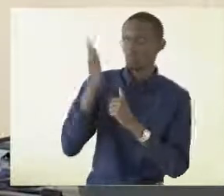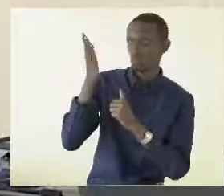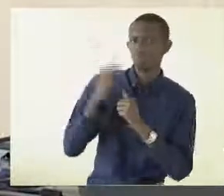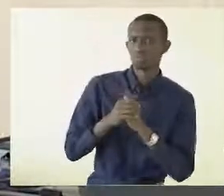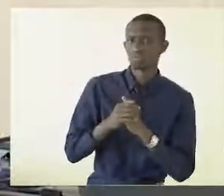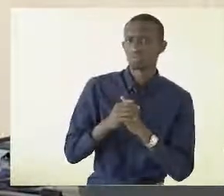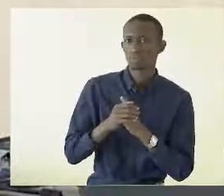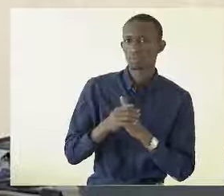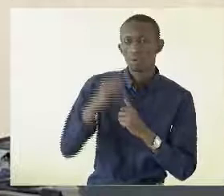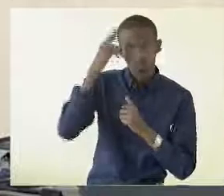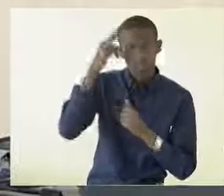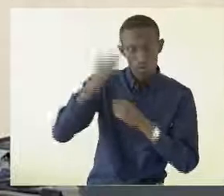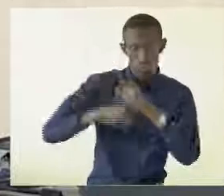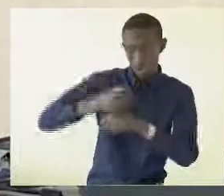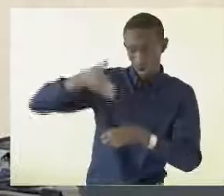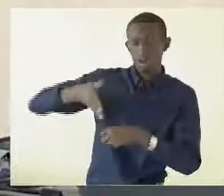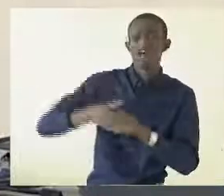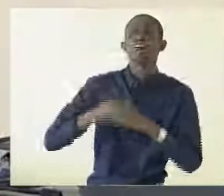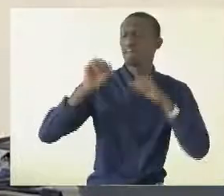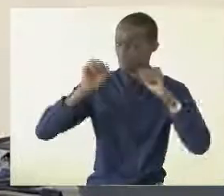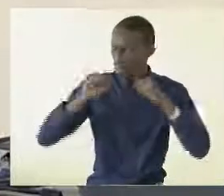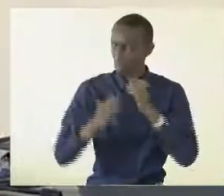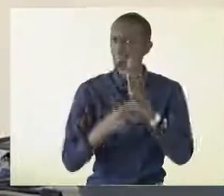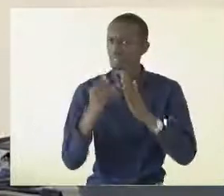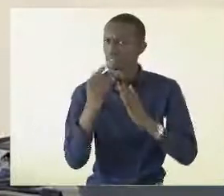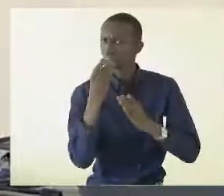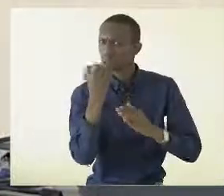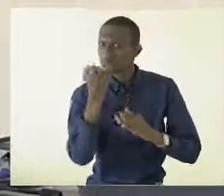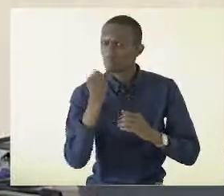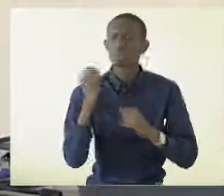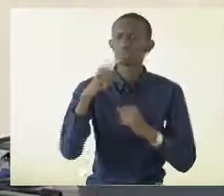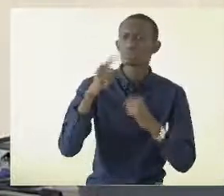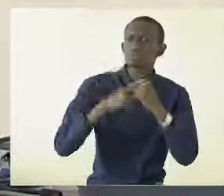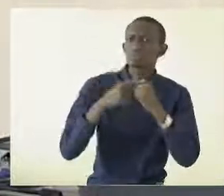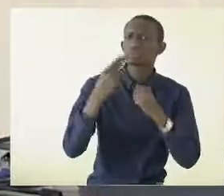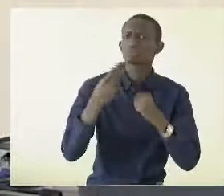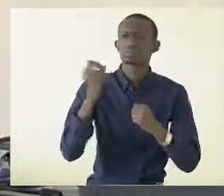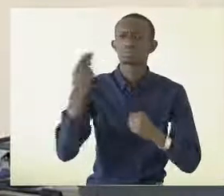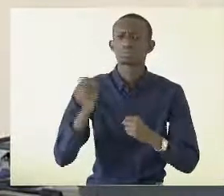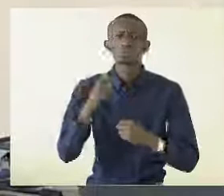2020. Can you tell me what was celebrated that year?